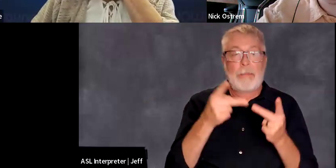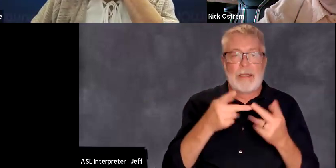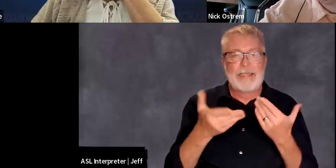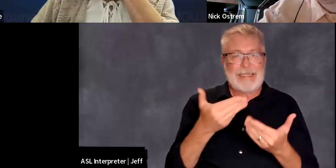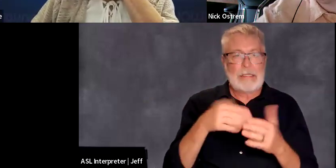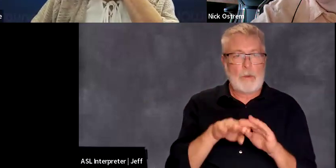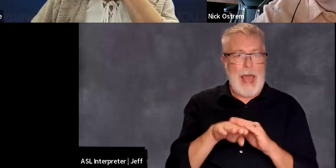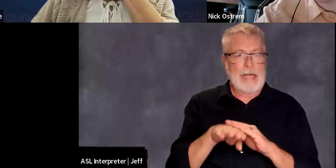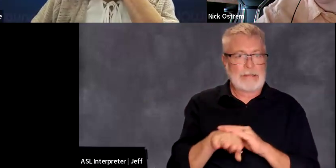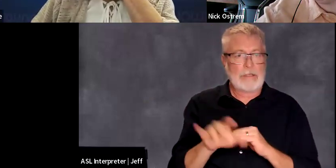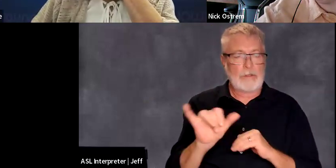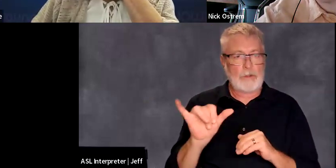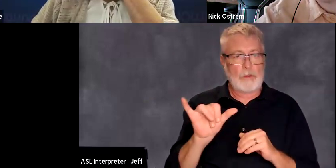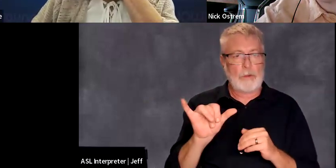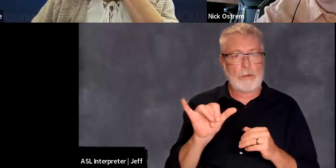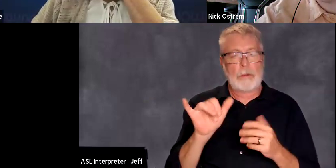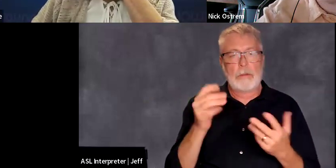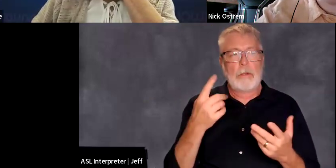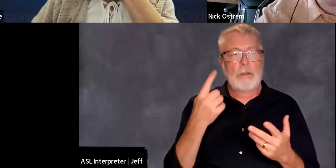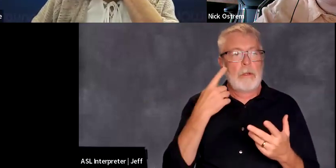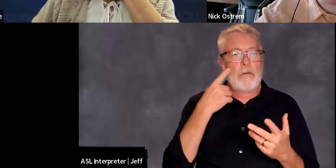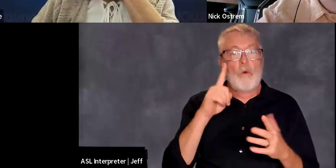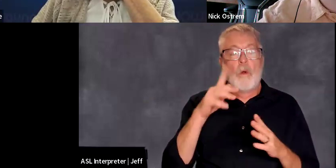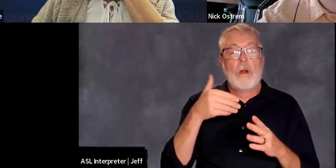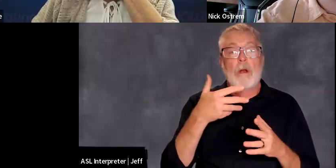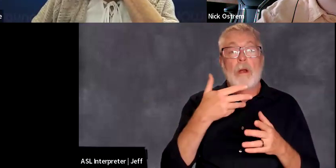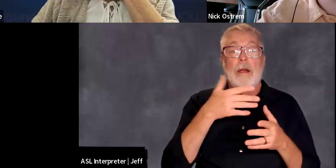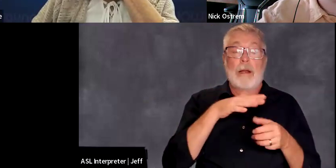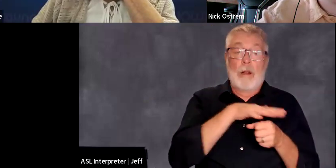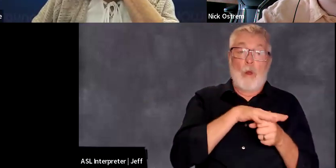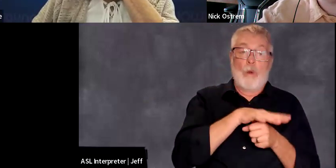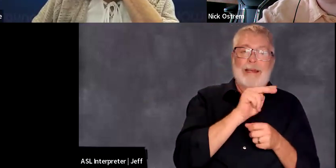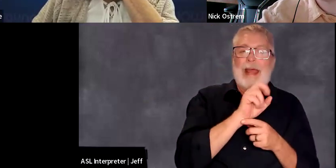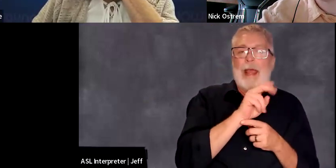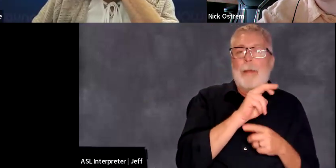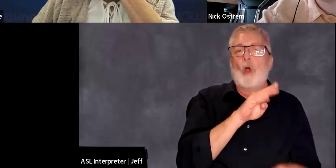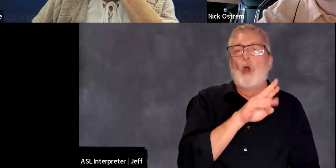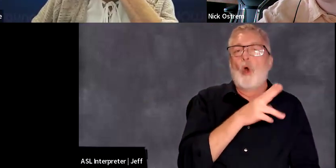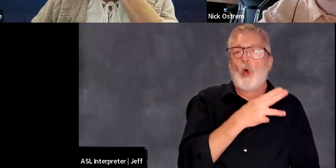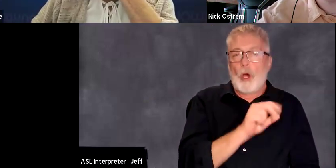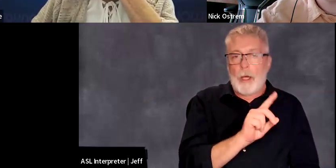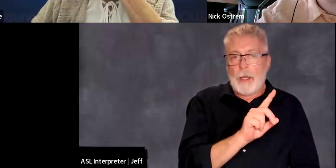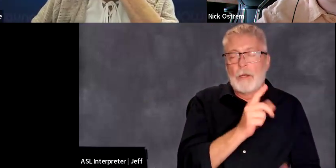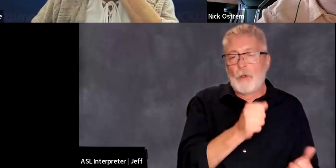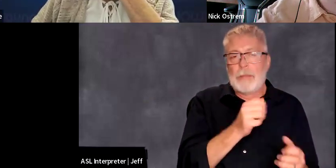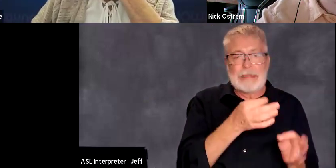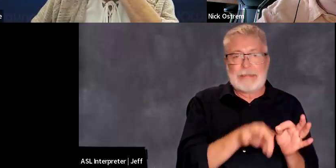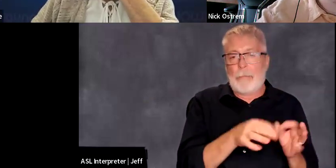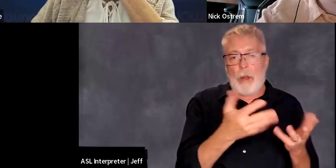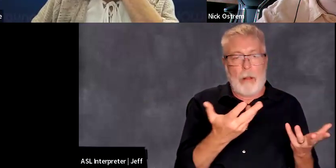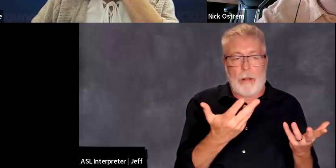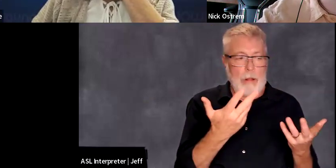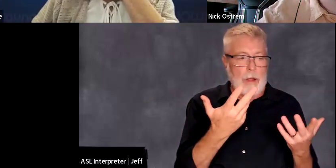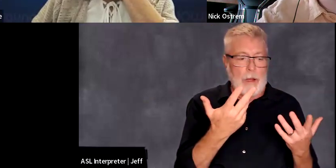everybody. So, for your neighborhood emergency meeting place, it could be somewhere as simple as like